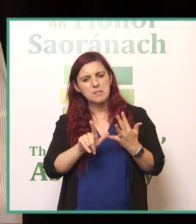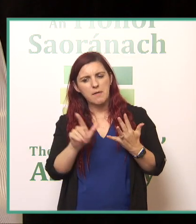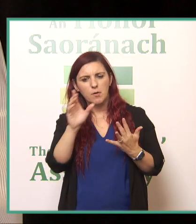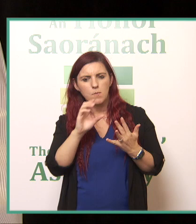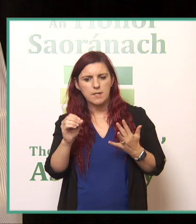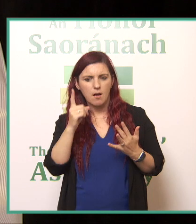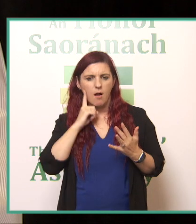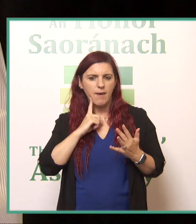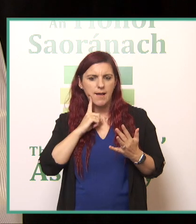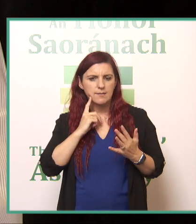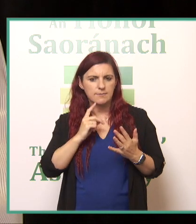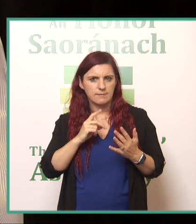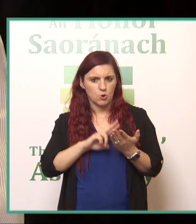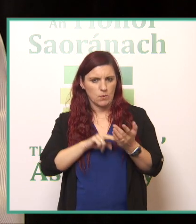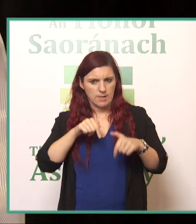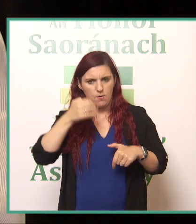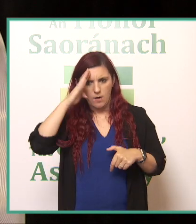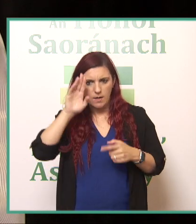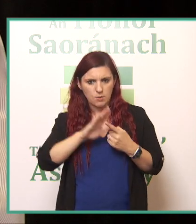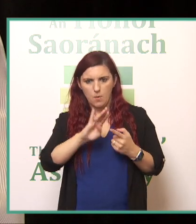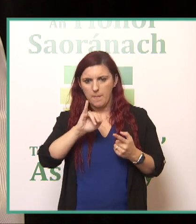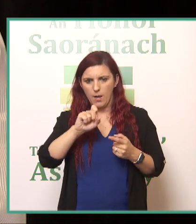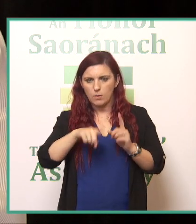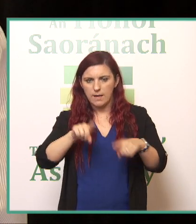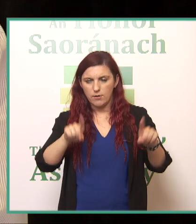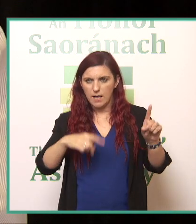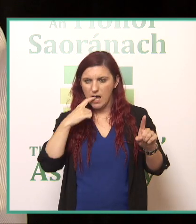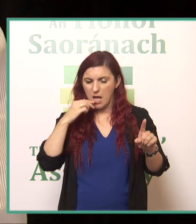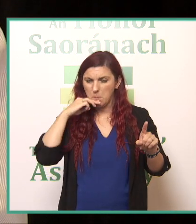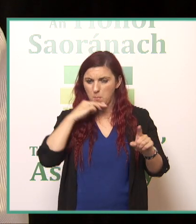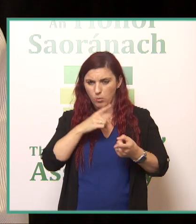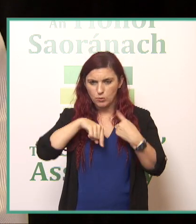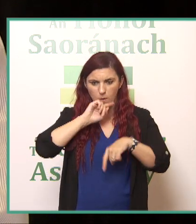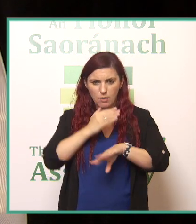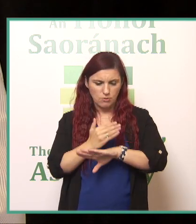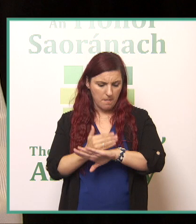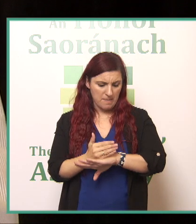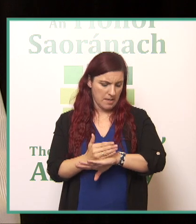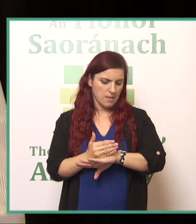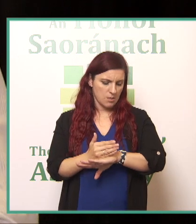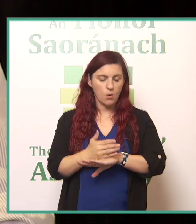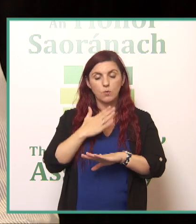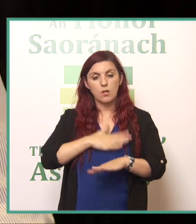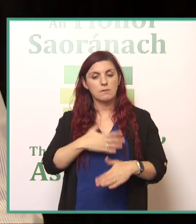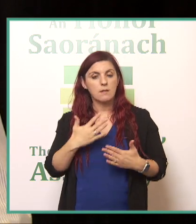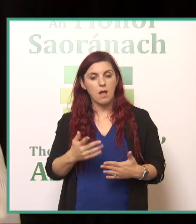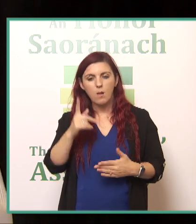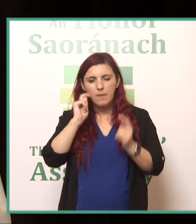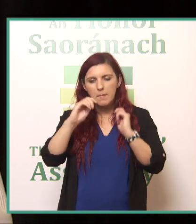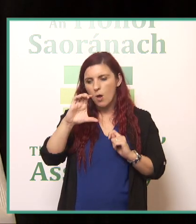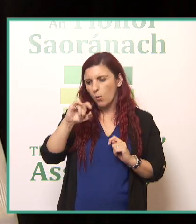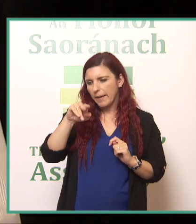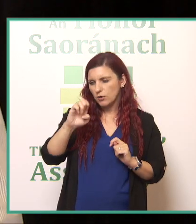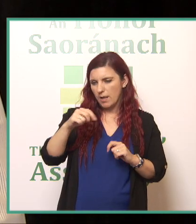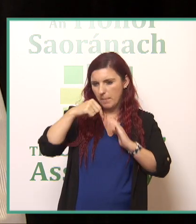of the land in Ireland, so biodiversity really is critical to everything we do. Just looking at Coillte in a little bit